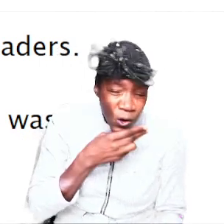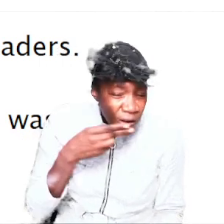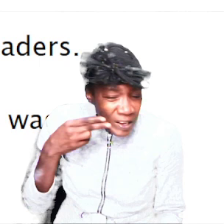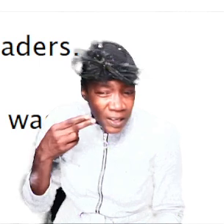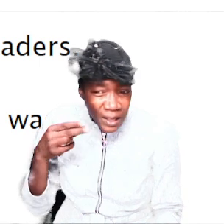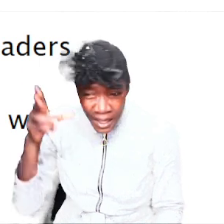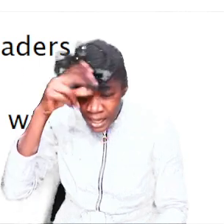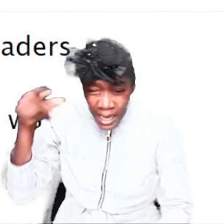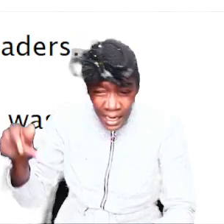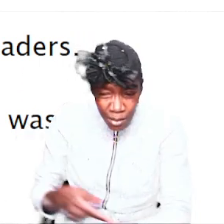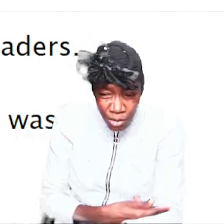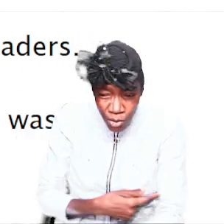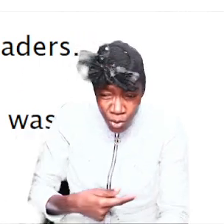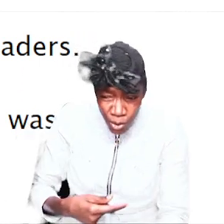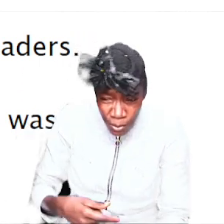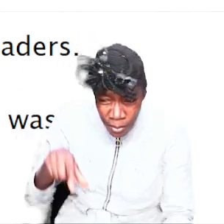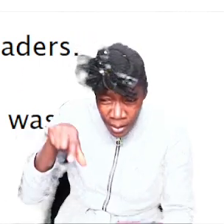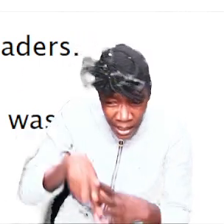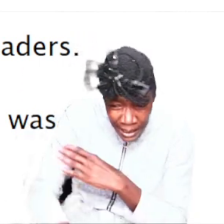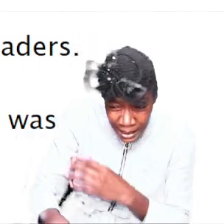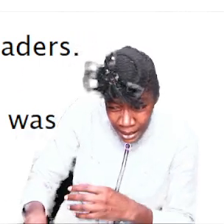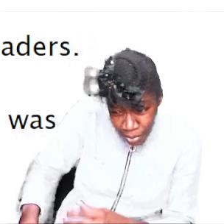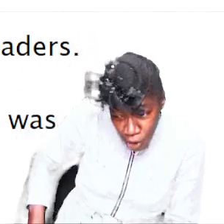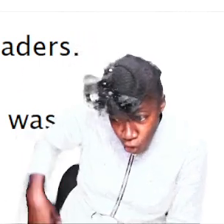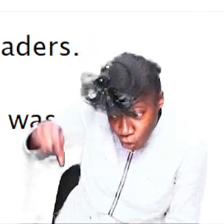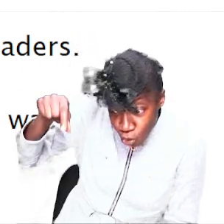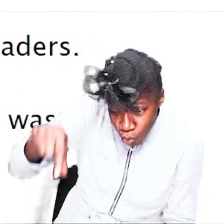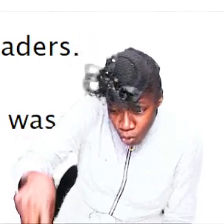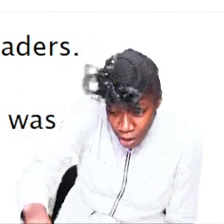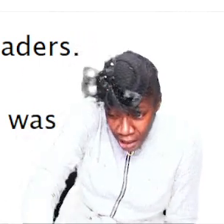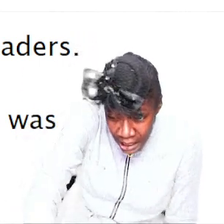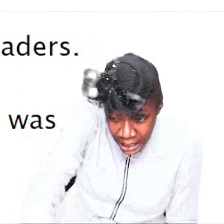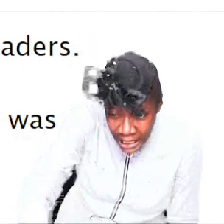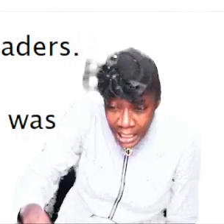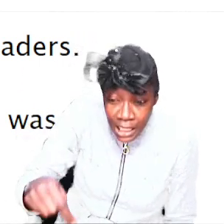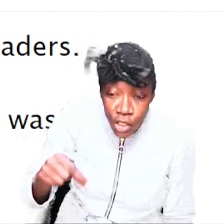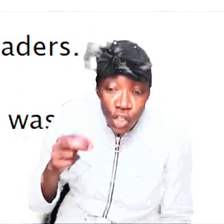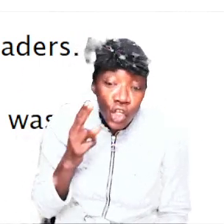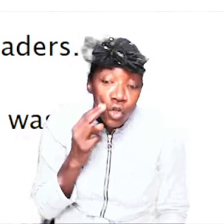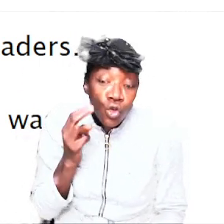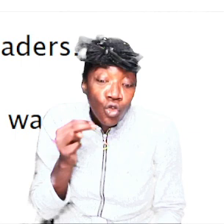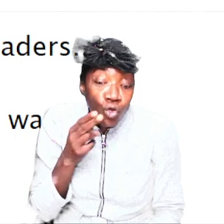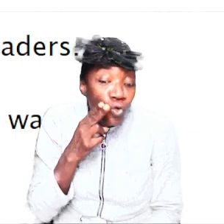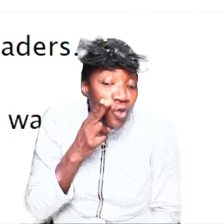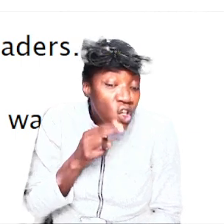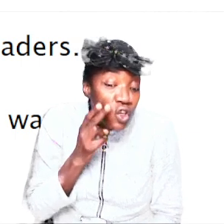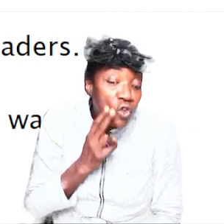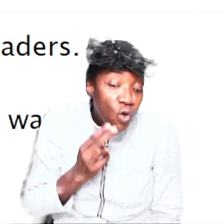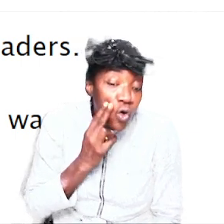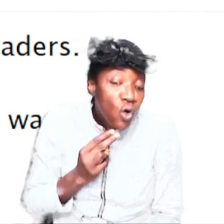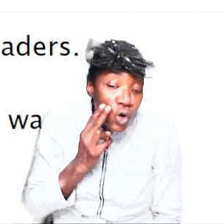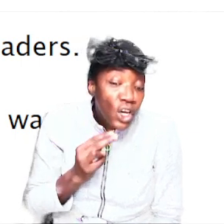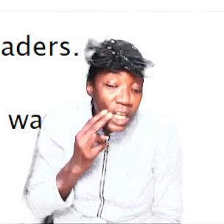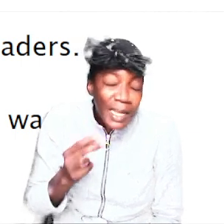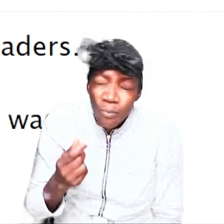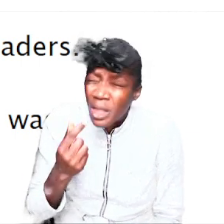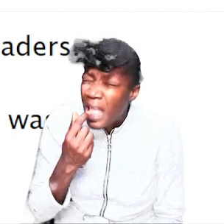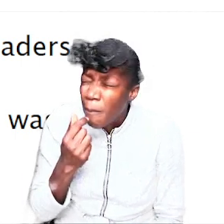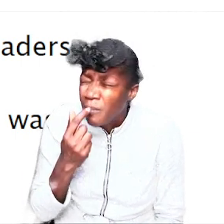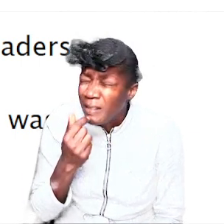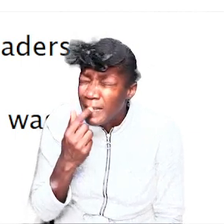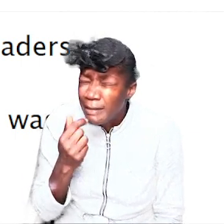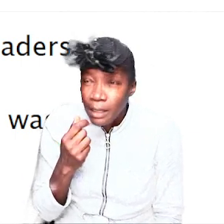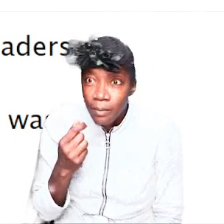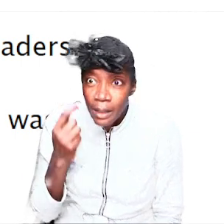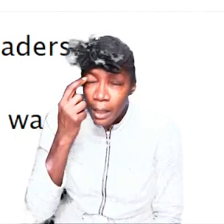the edge of his spear in the honey and tasted it. And the Bible says his eye